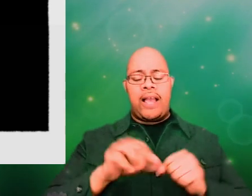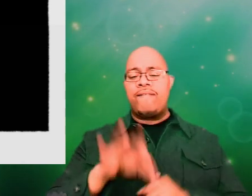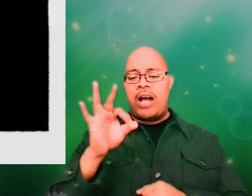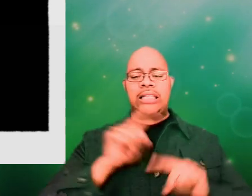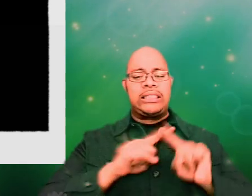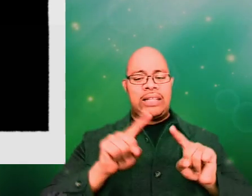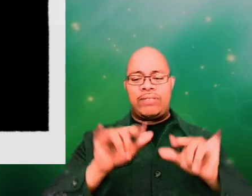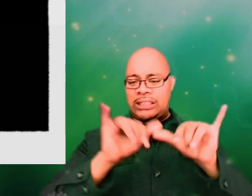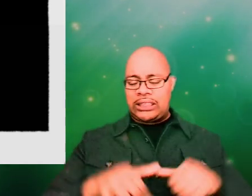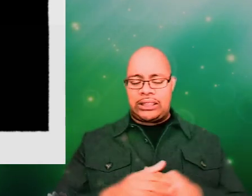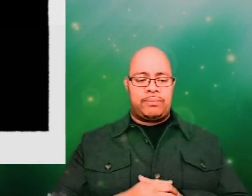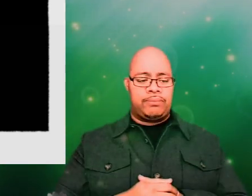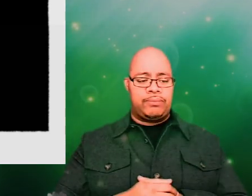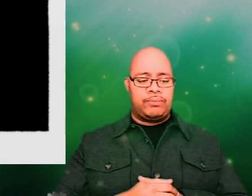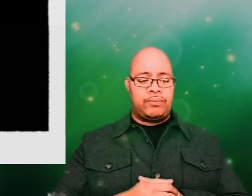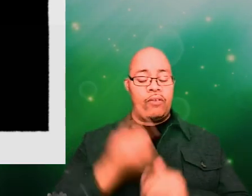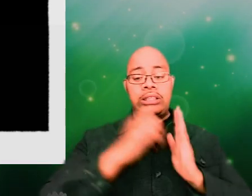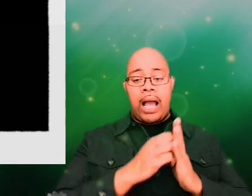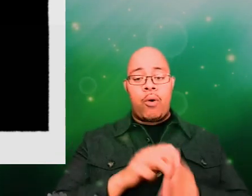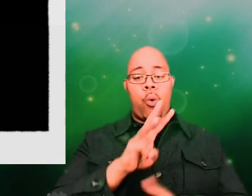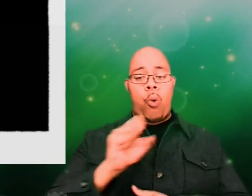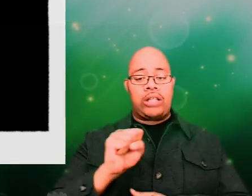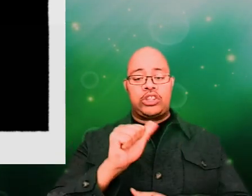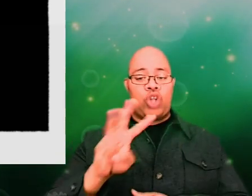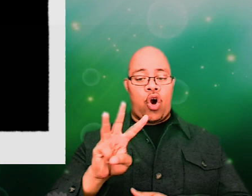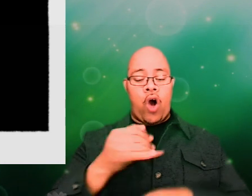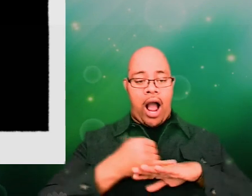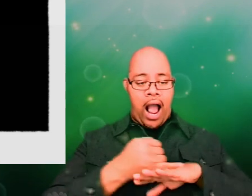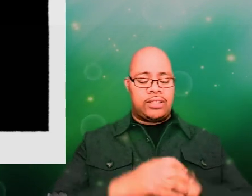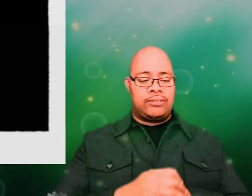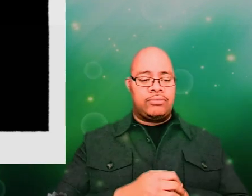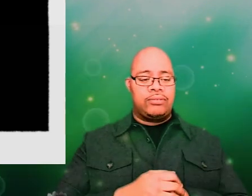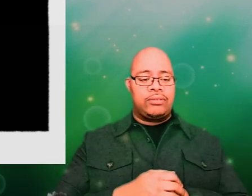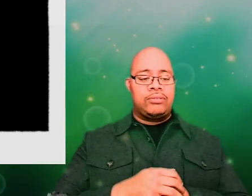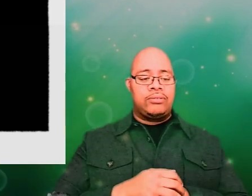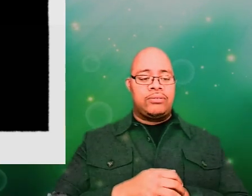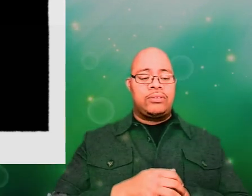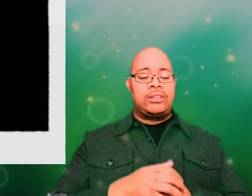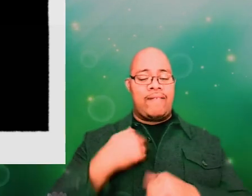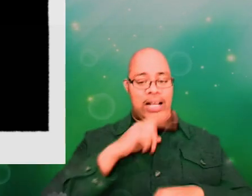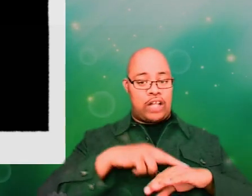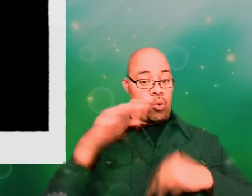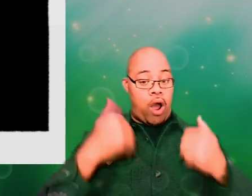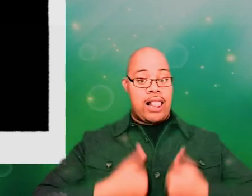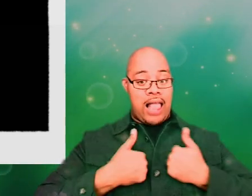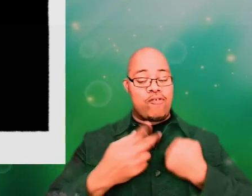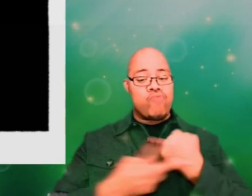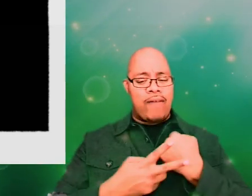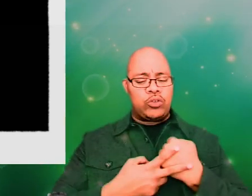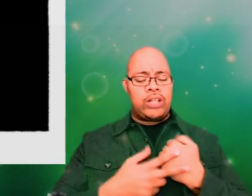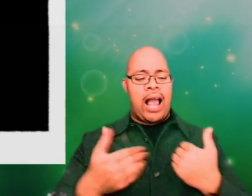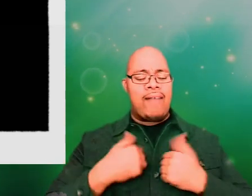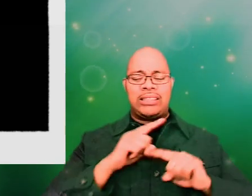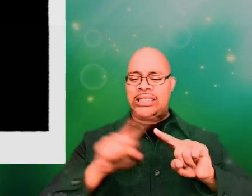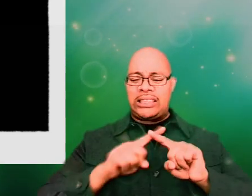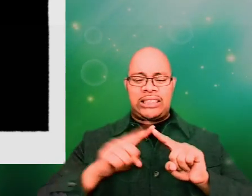different ecosystems. For example, Wausau Island, an outer barrier island and national wildlife refuge, hosts a variety